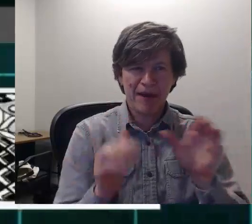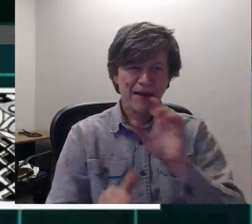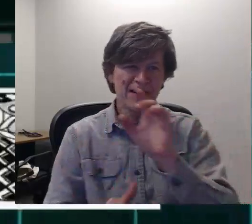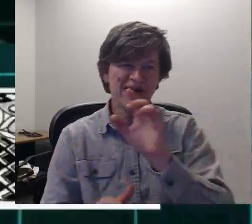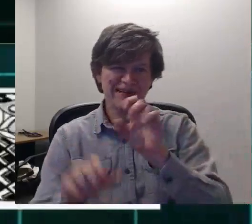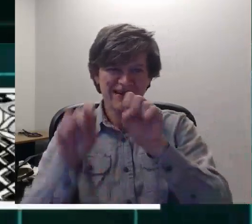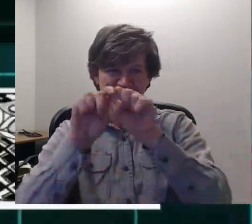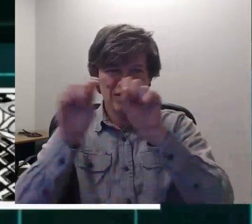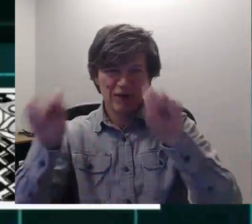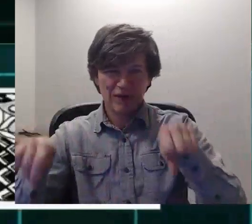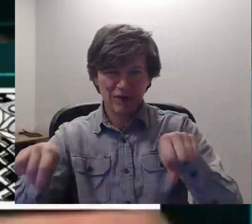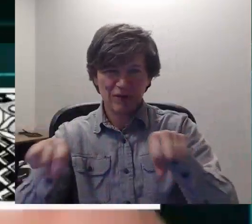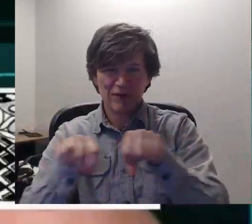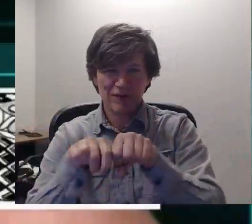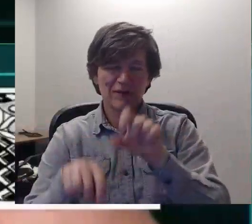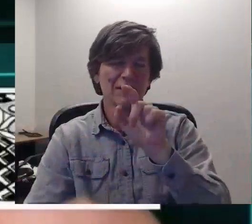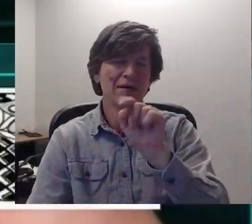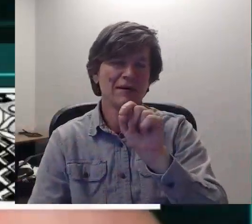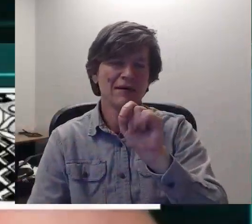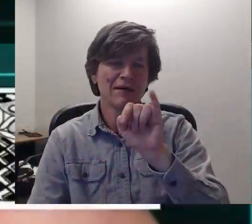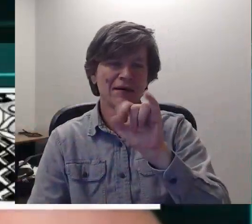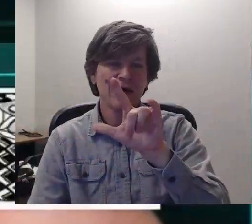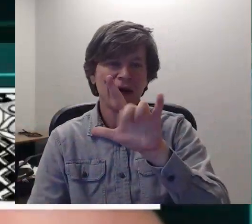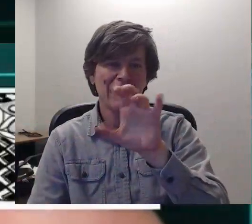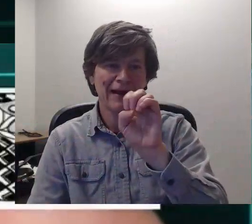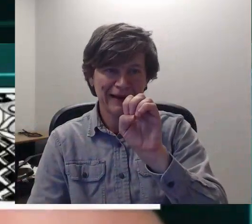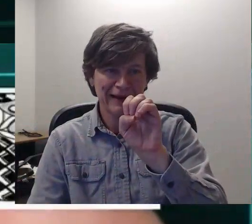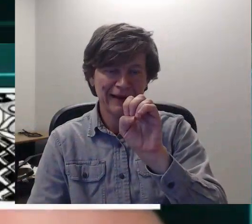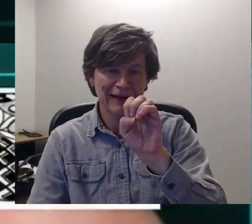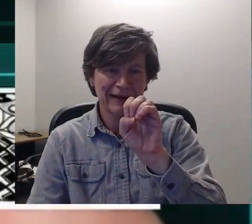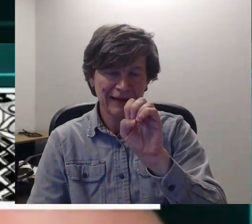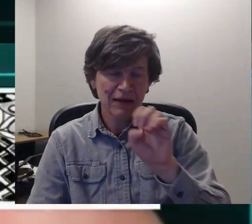One of the things that sets tiles apart is that they are